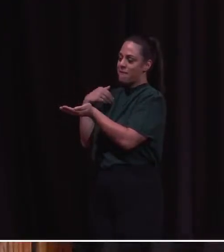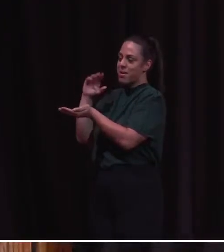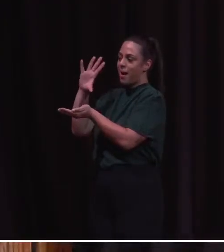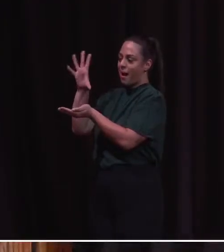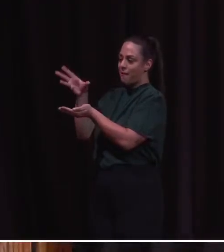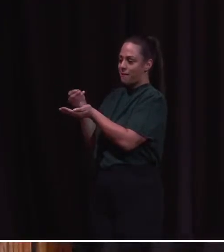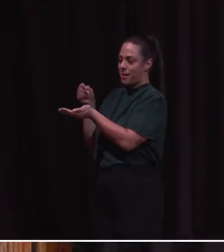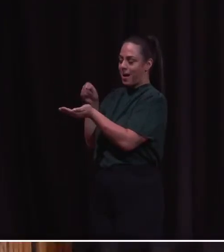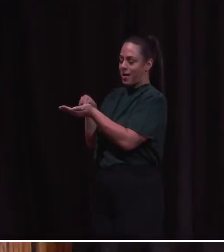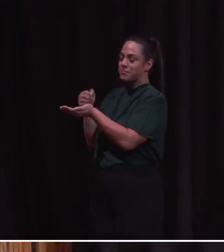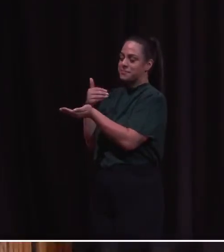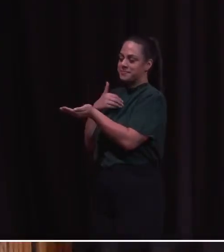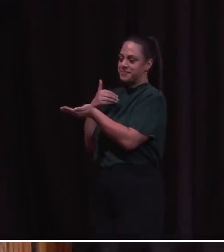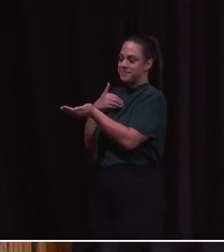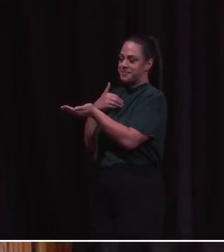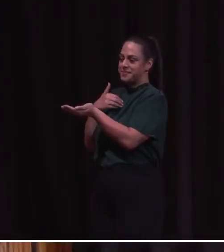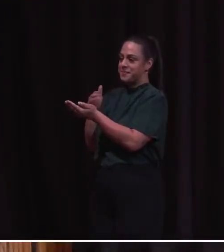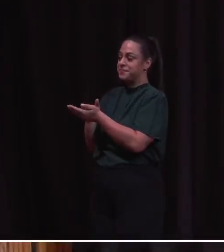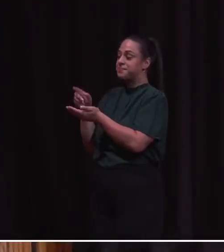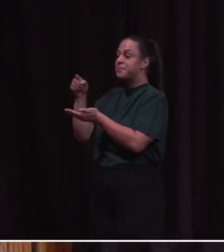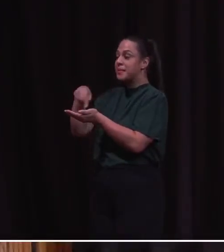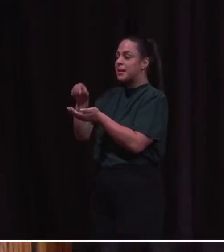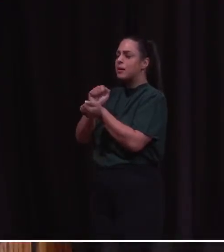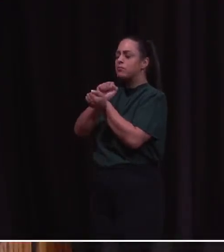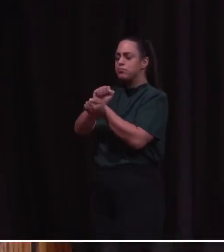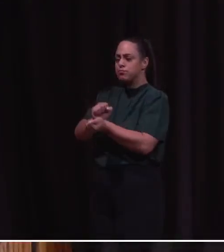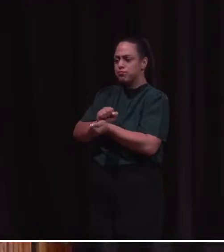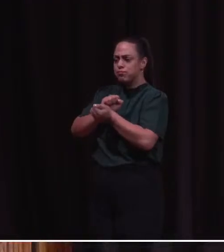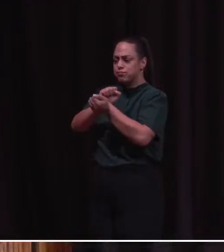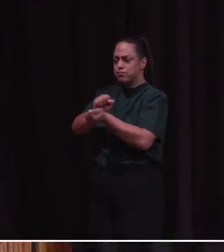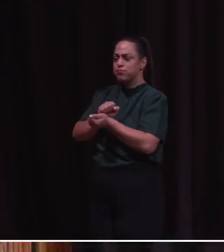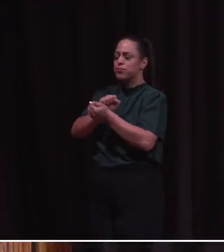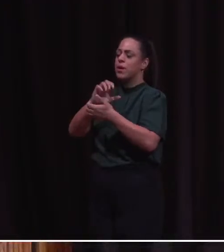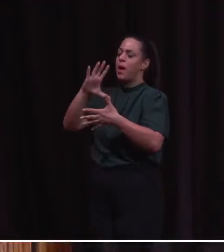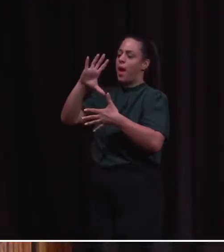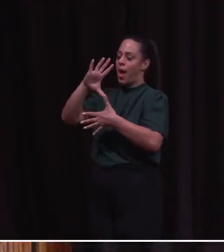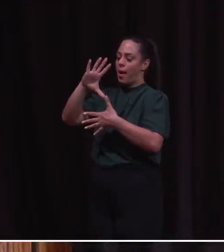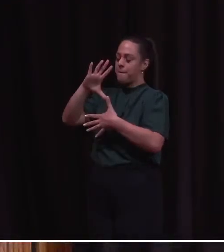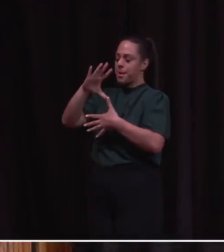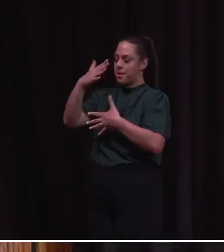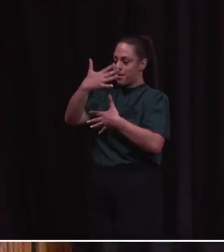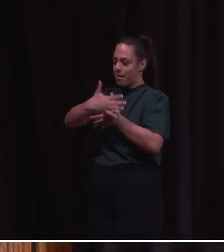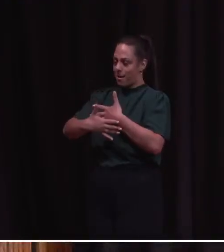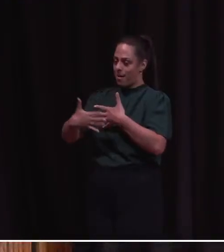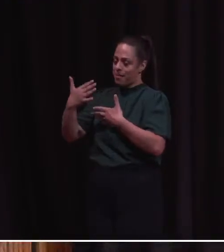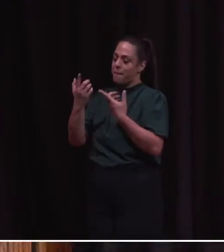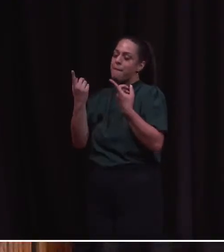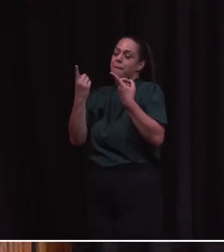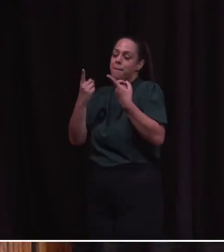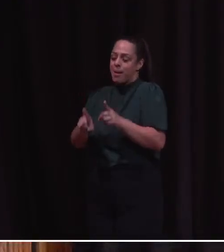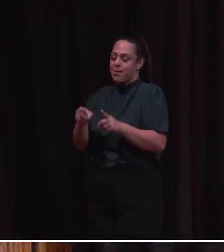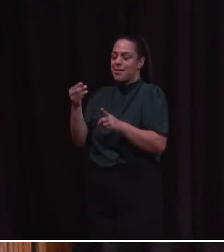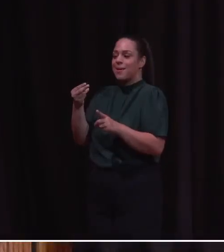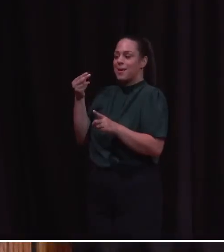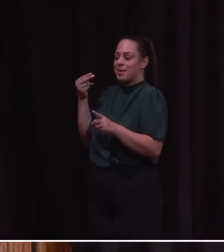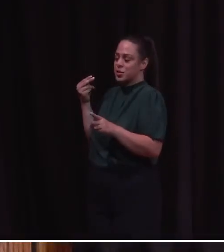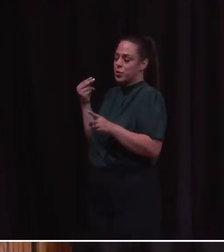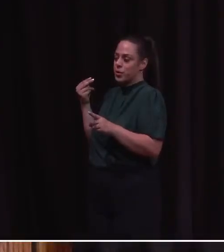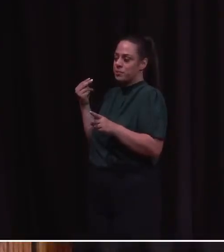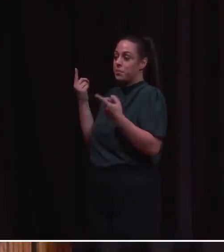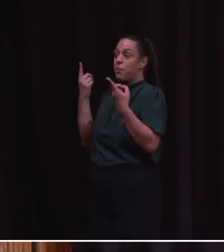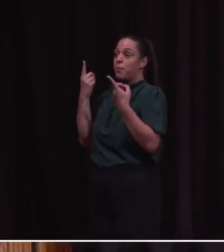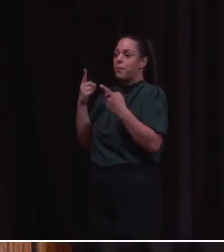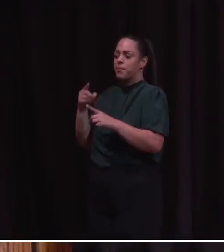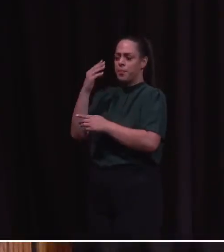in the Americas constituted part of our history on the continent, because it produced a